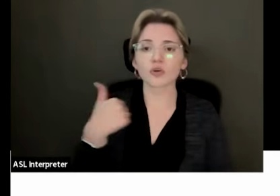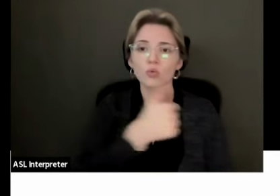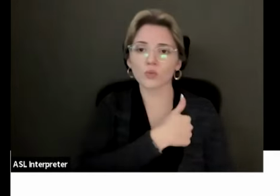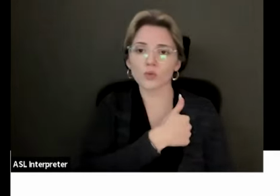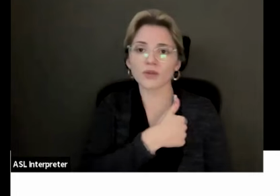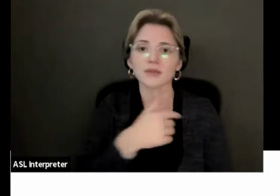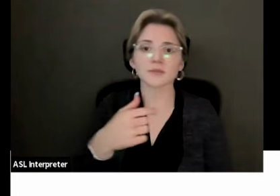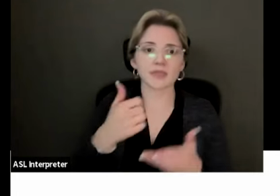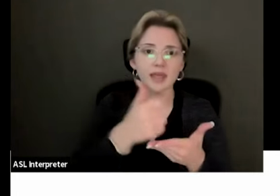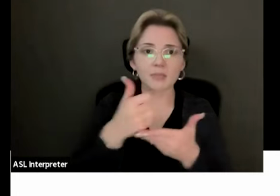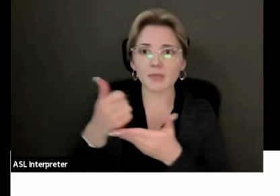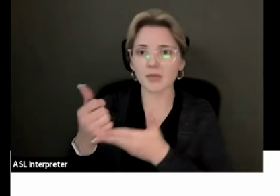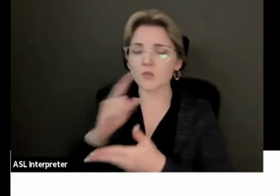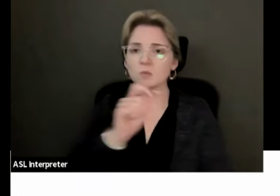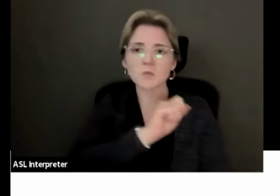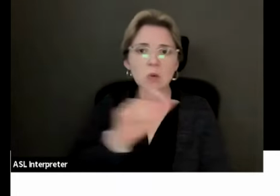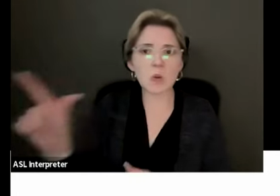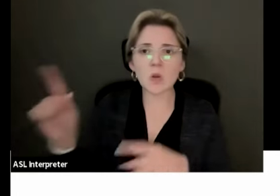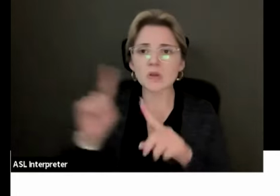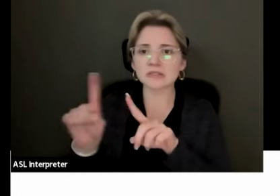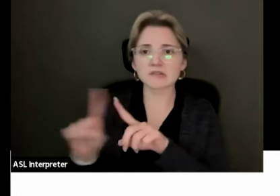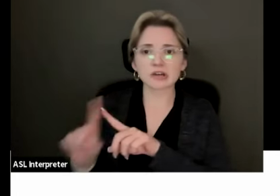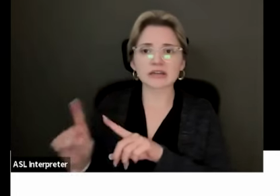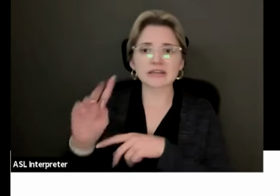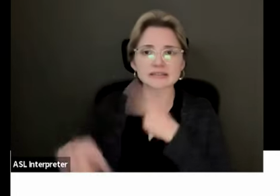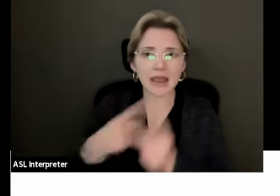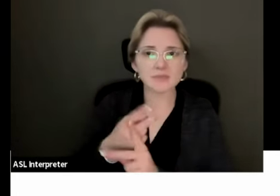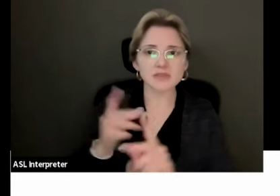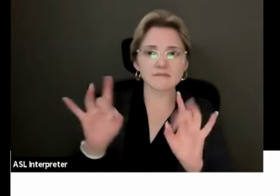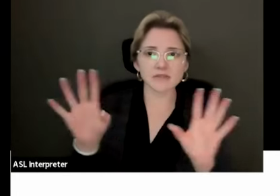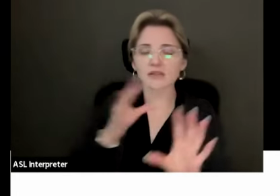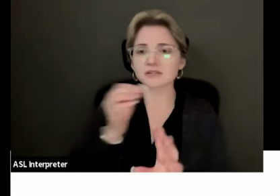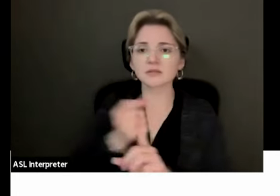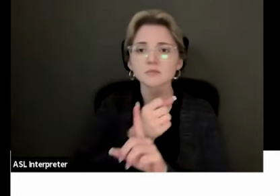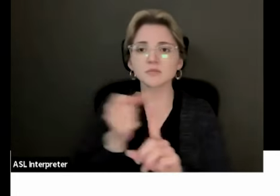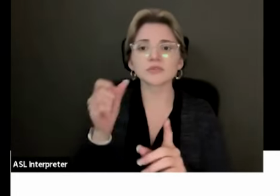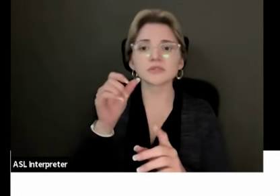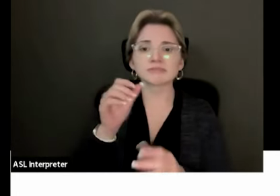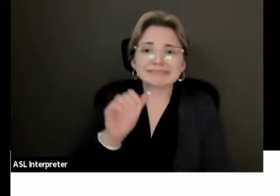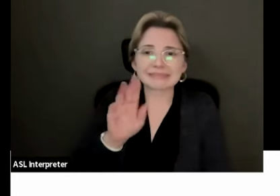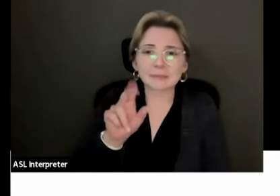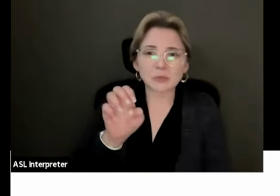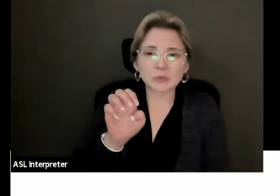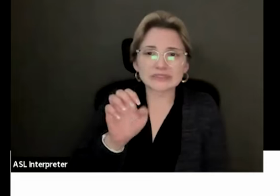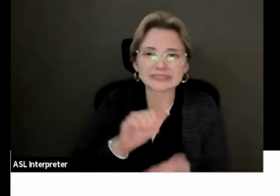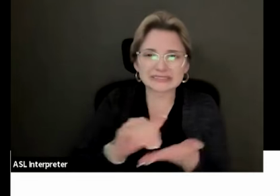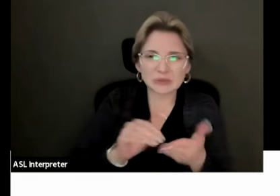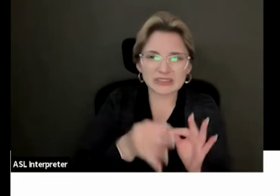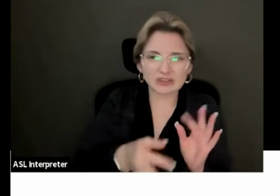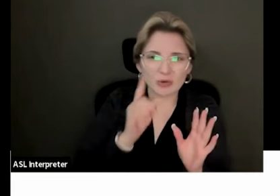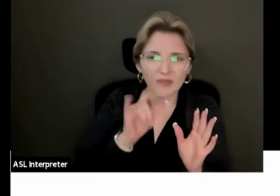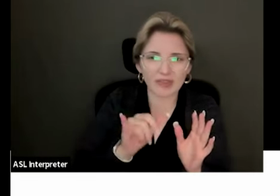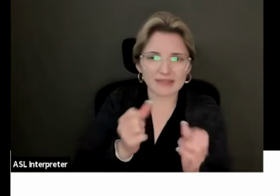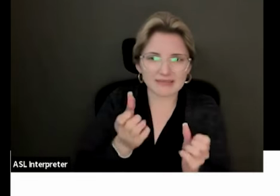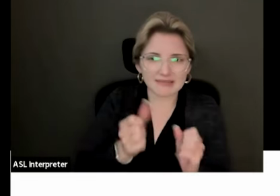all the different types of violence and abuse that an individual may experience, and that they're still qualifying for